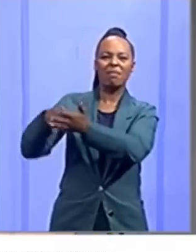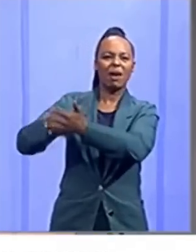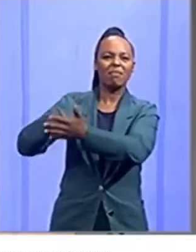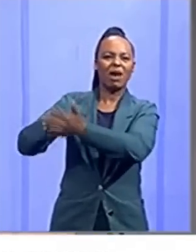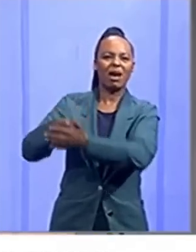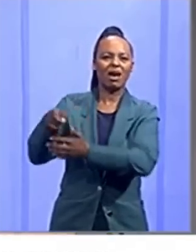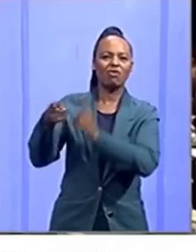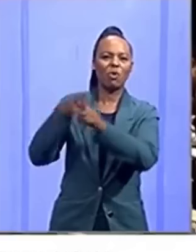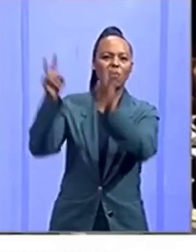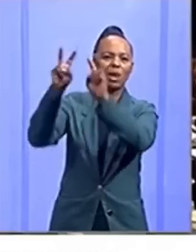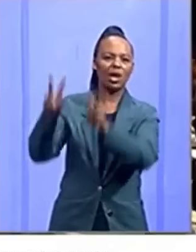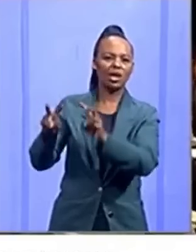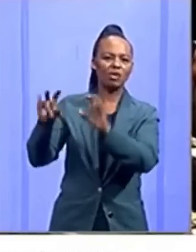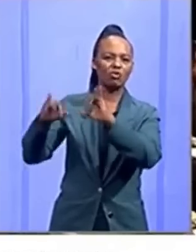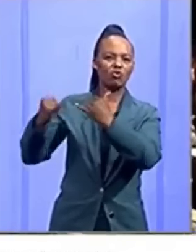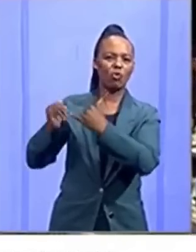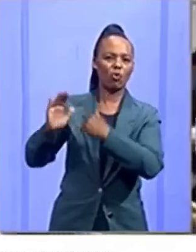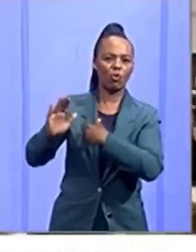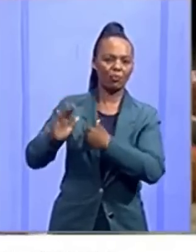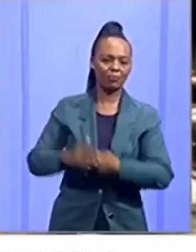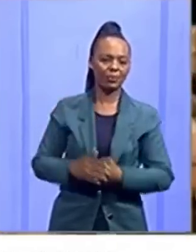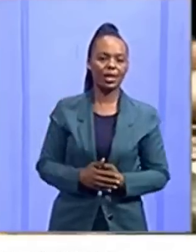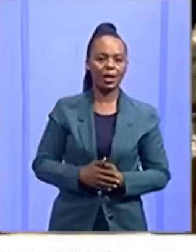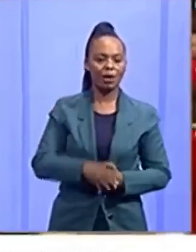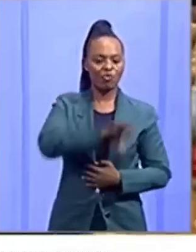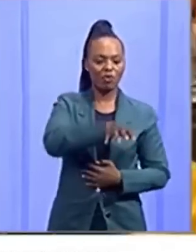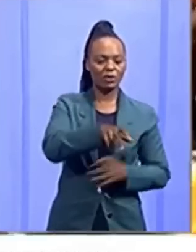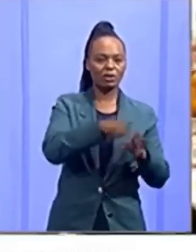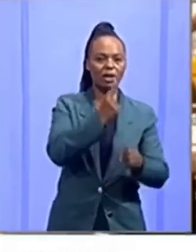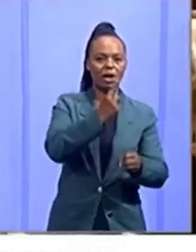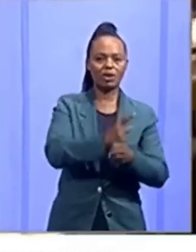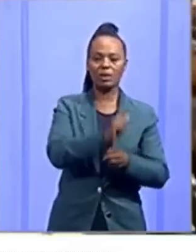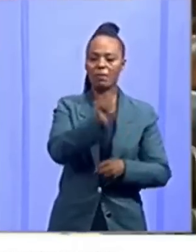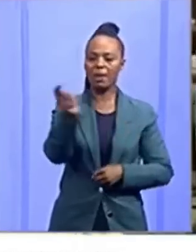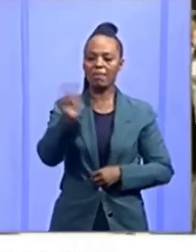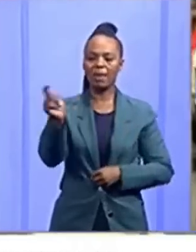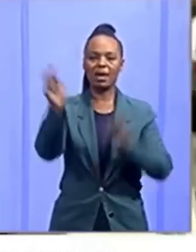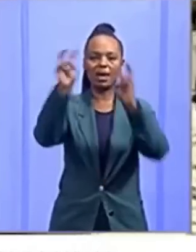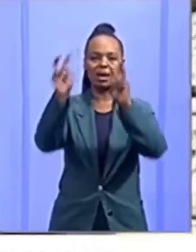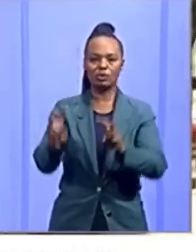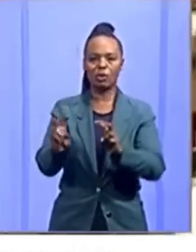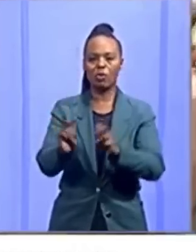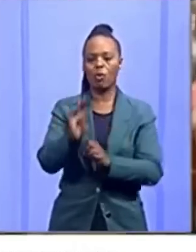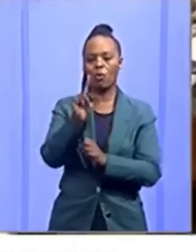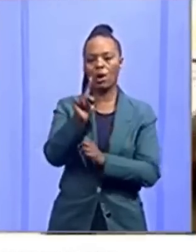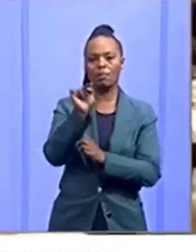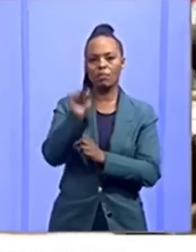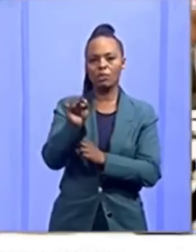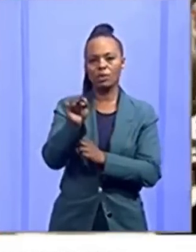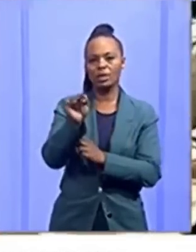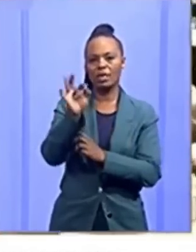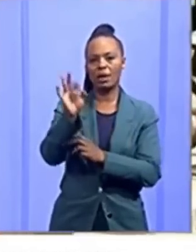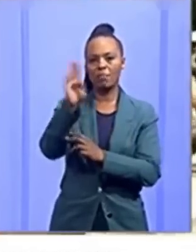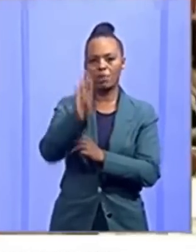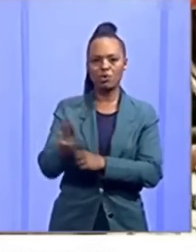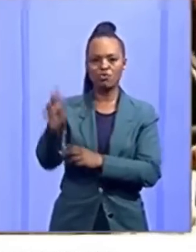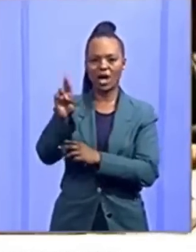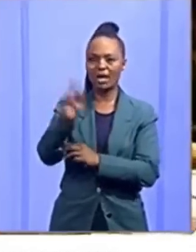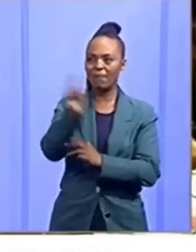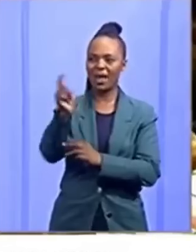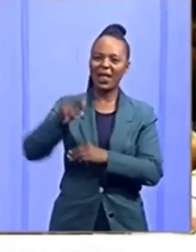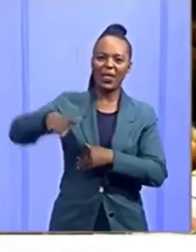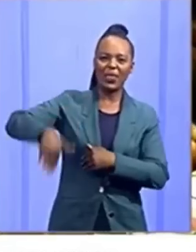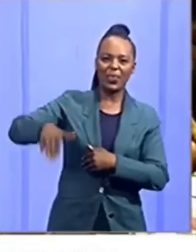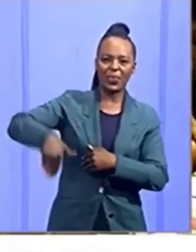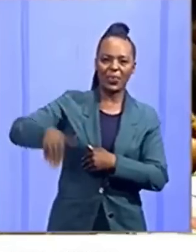from Eskom. Province ya Gauteng e kolota Eskom diranta di le dibilione di le 13. Bontlhangwe jwa sekoloto se bo